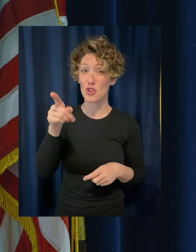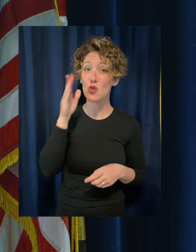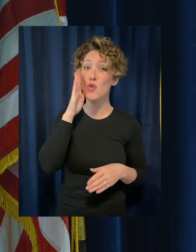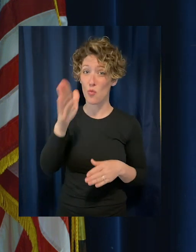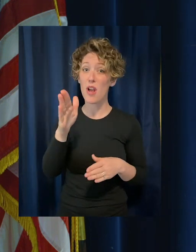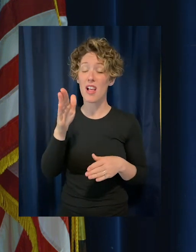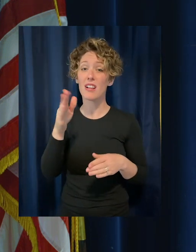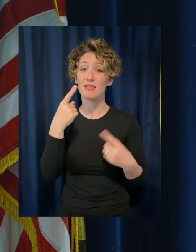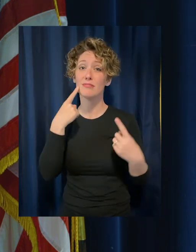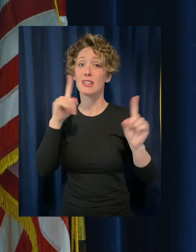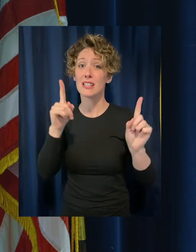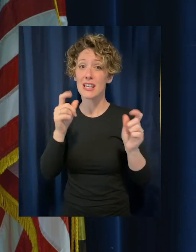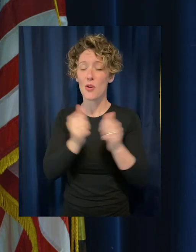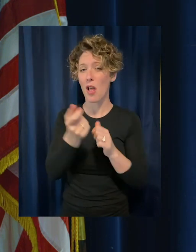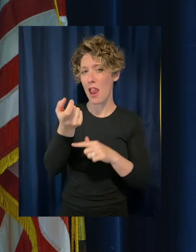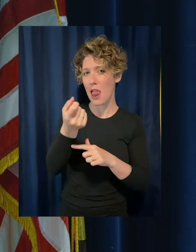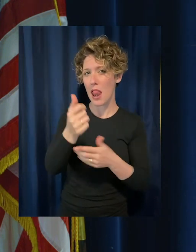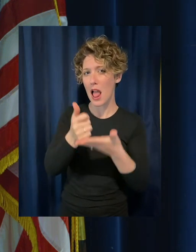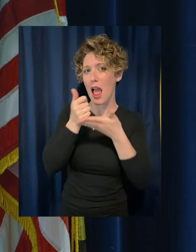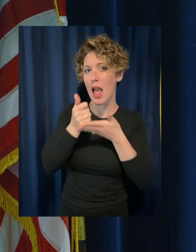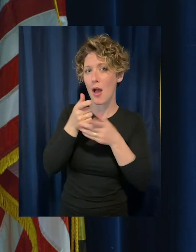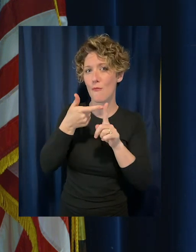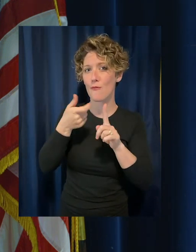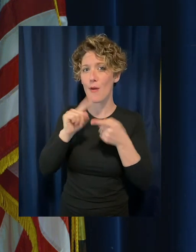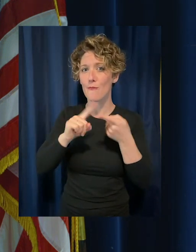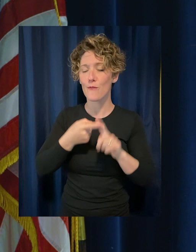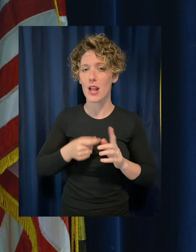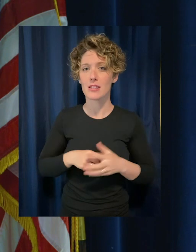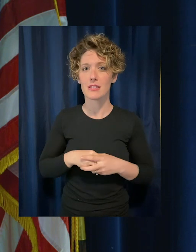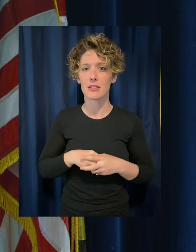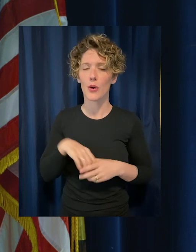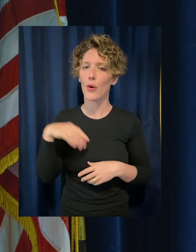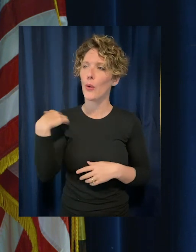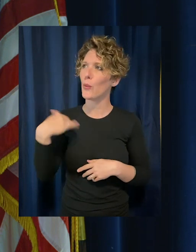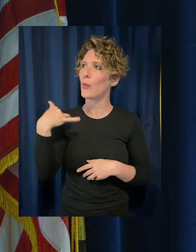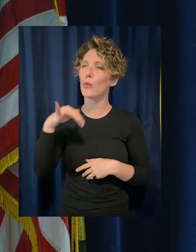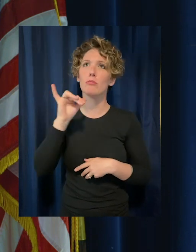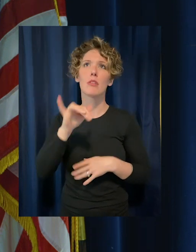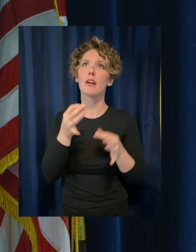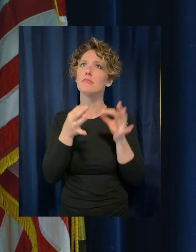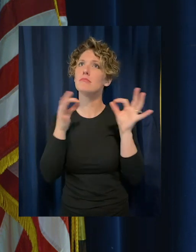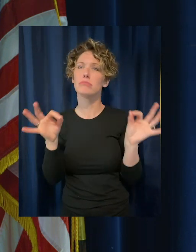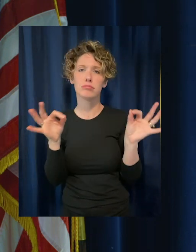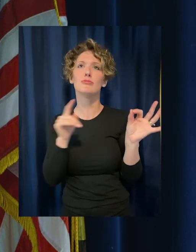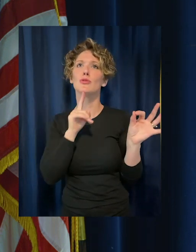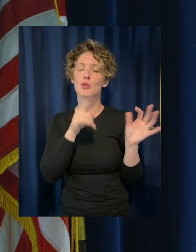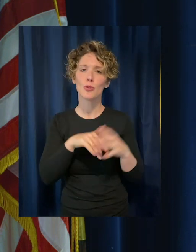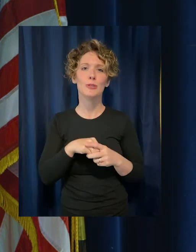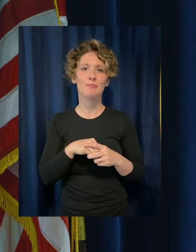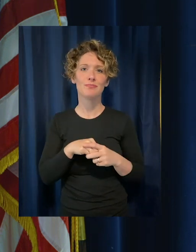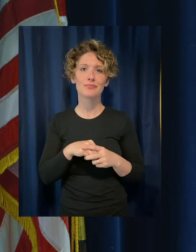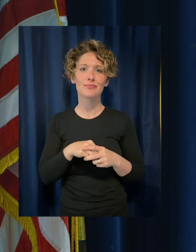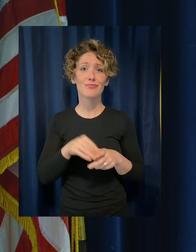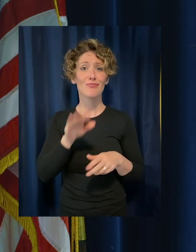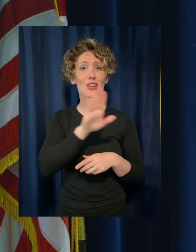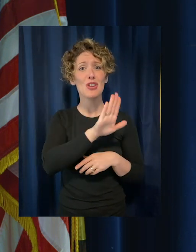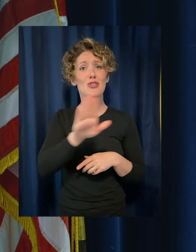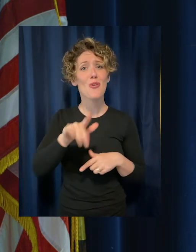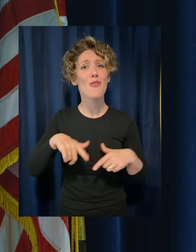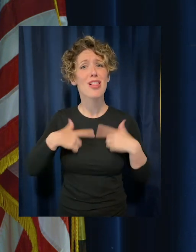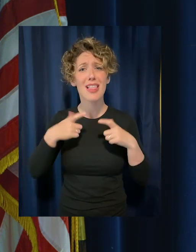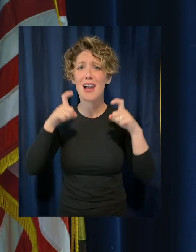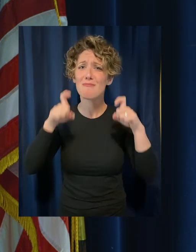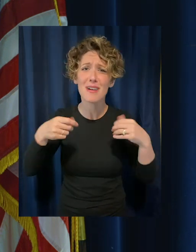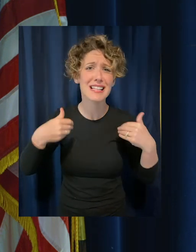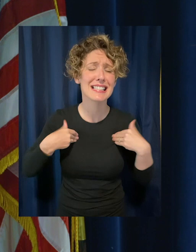memories were times you were cooperating and compromising and being flexible and listening to others and communicating with